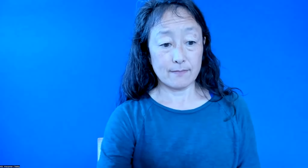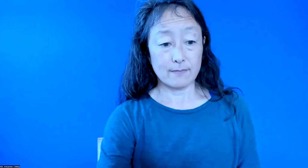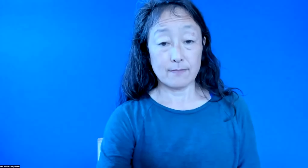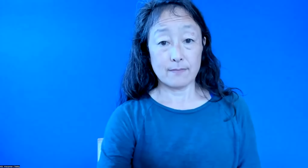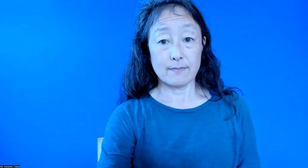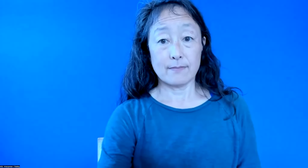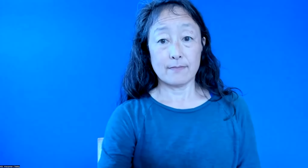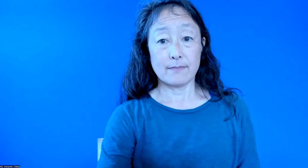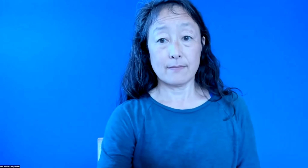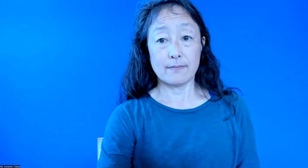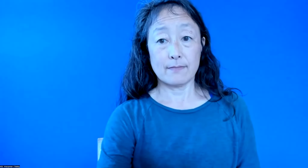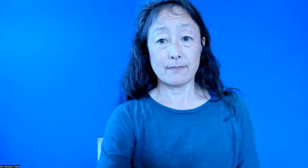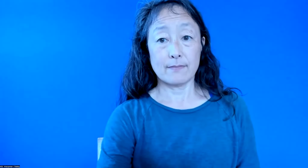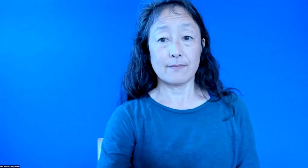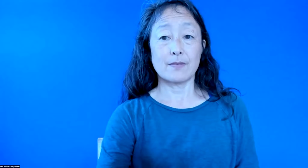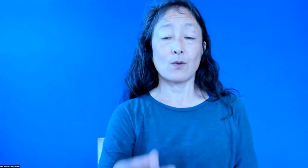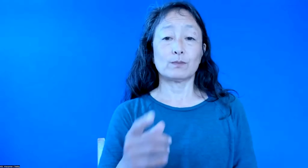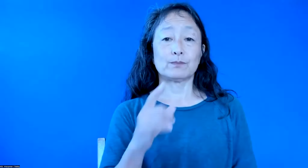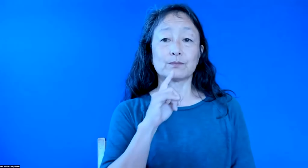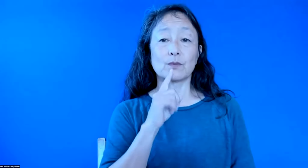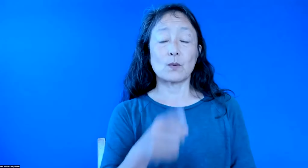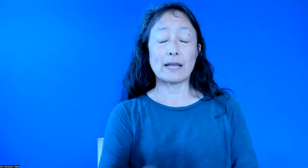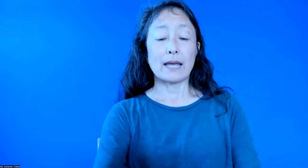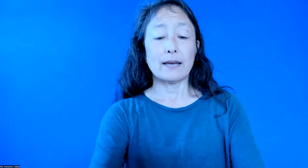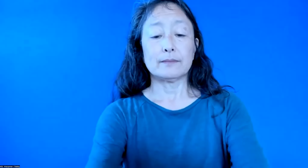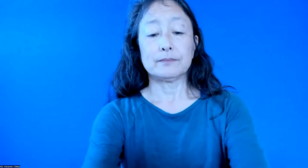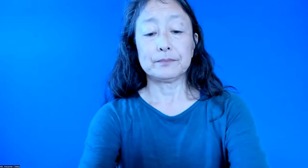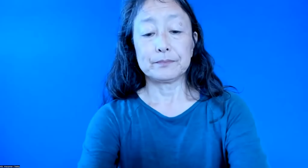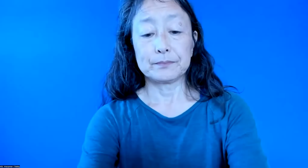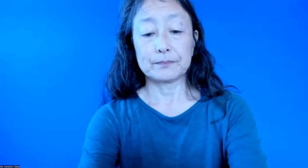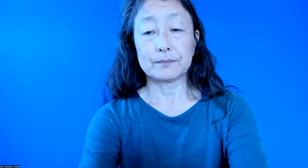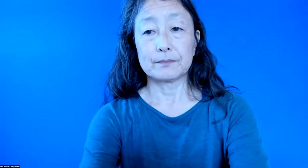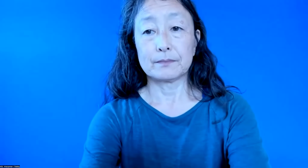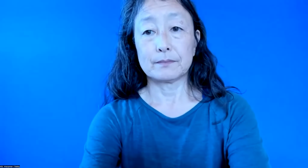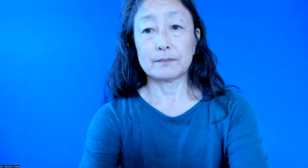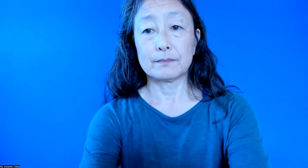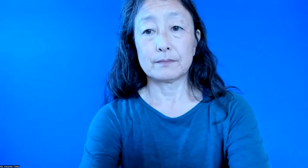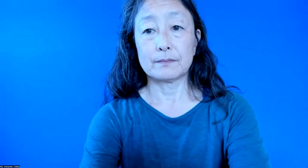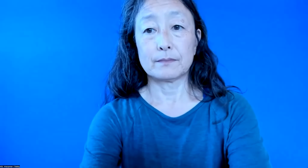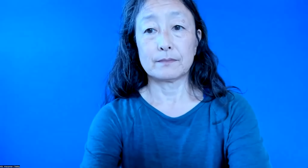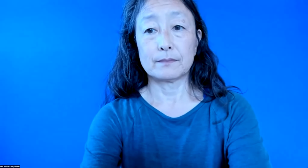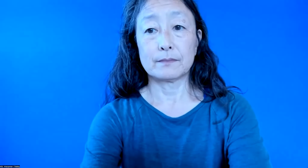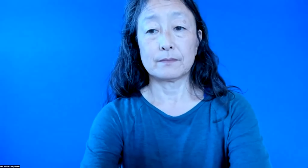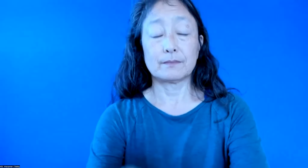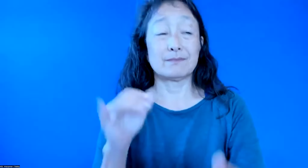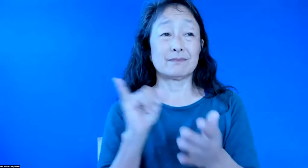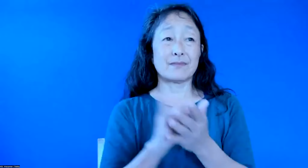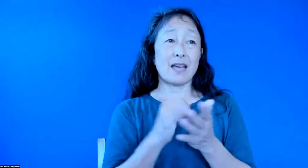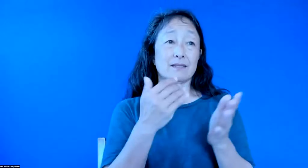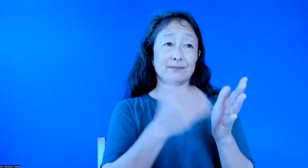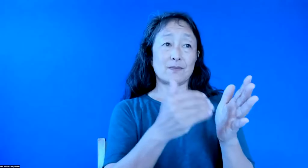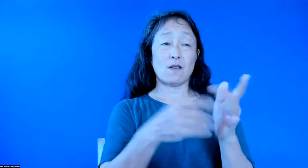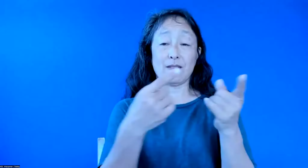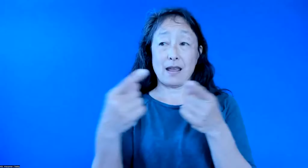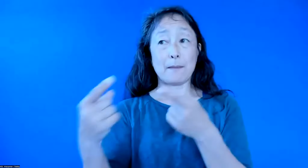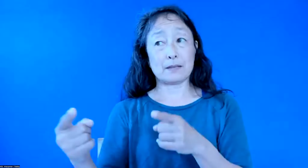So I find that this is more relevant and prevalent than not in all of our